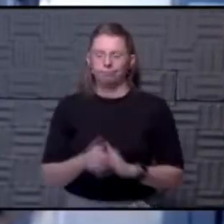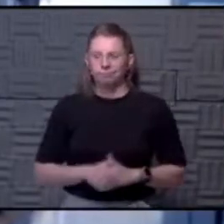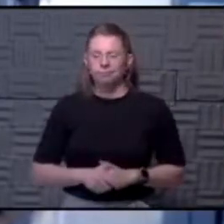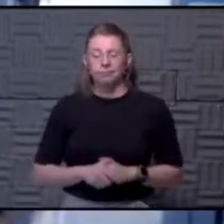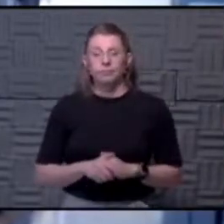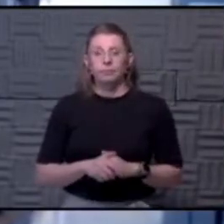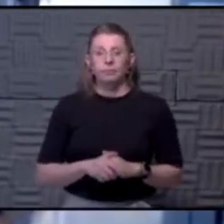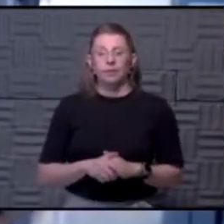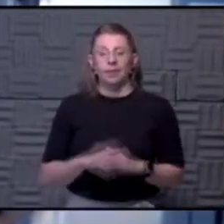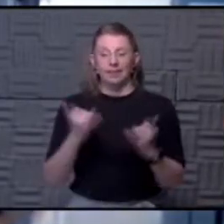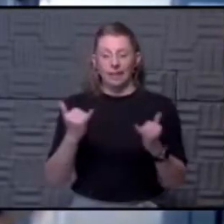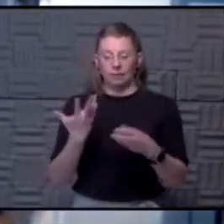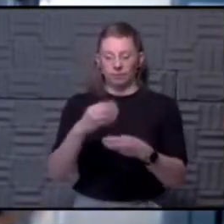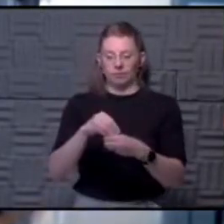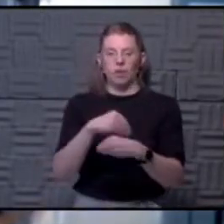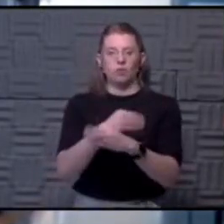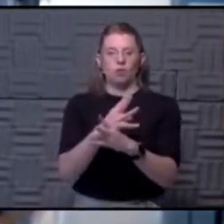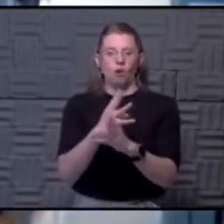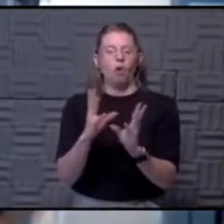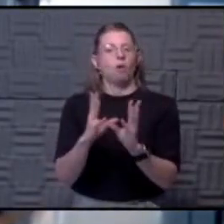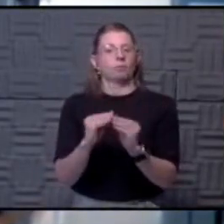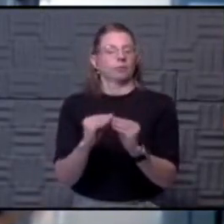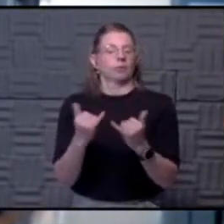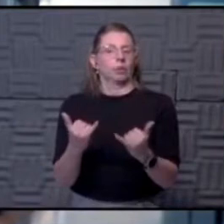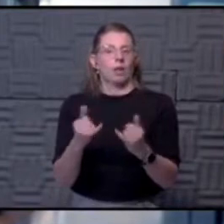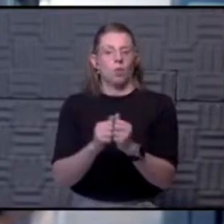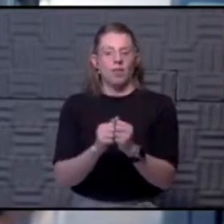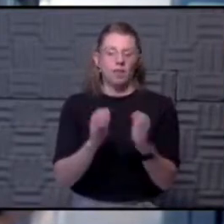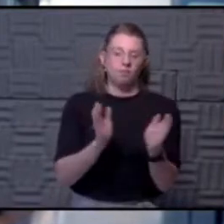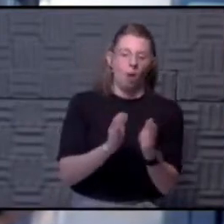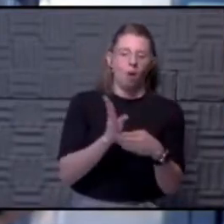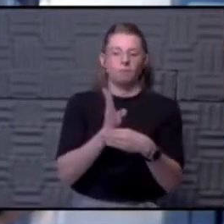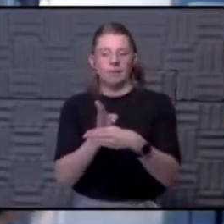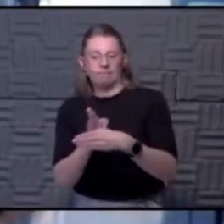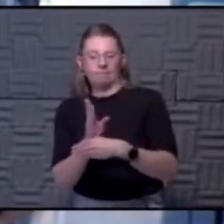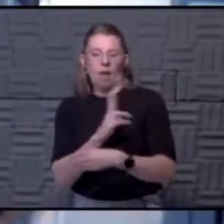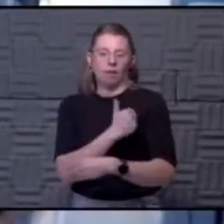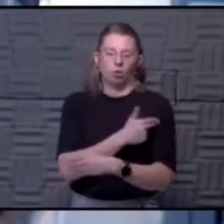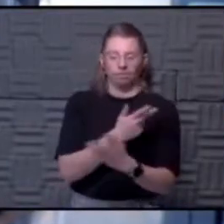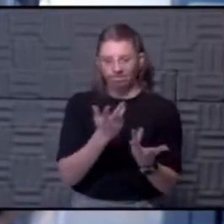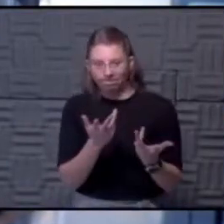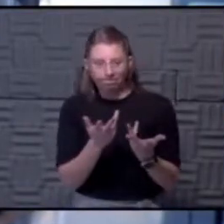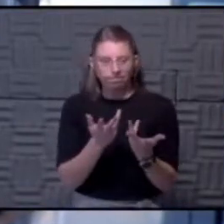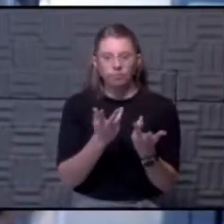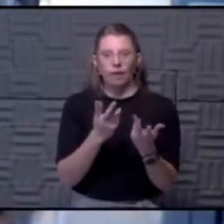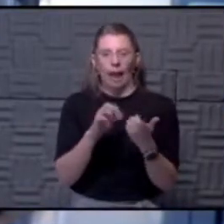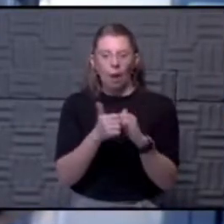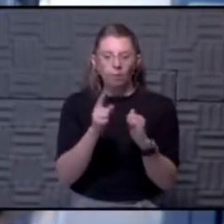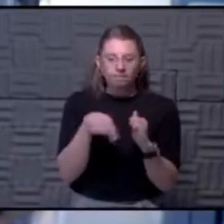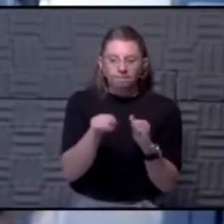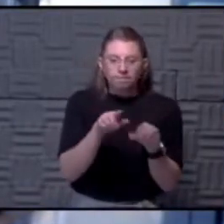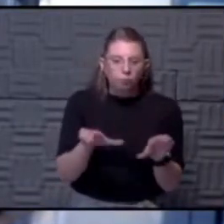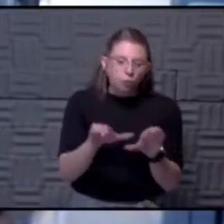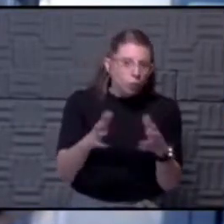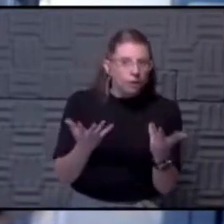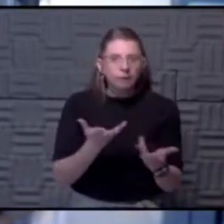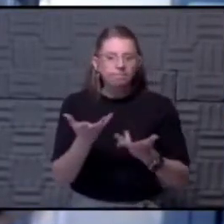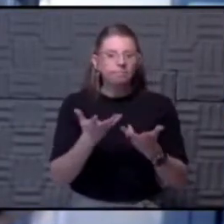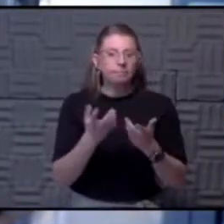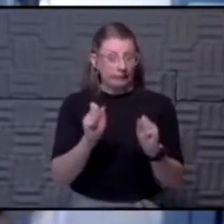I'll be on a call today with the medium and smaller hospitals to take their pulse and see how they're positioned.